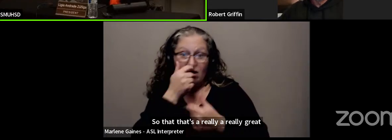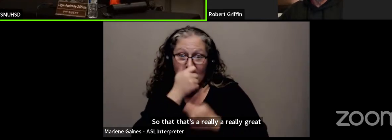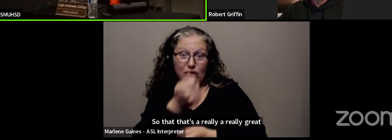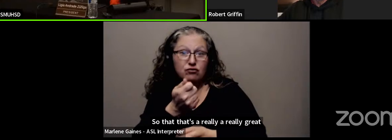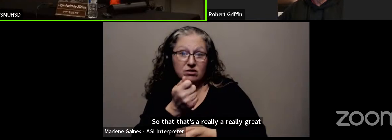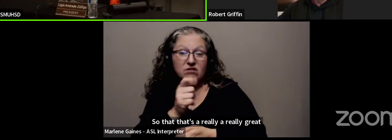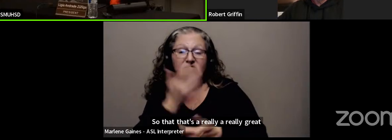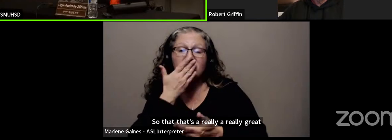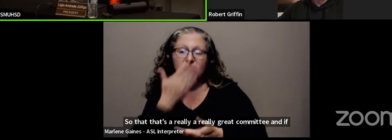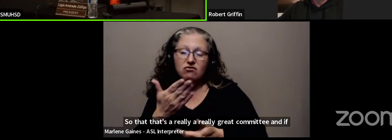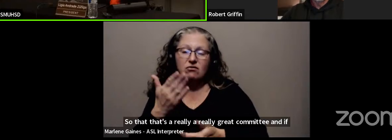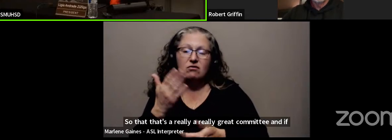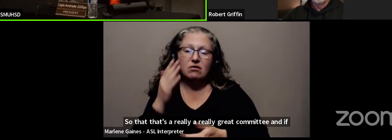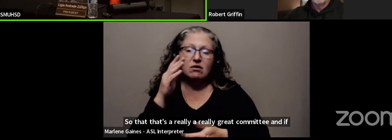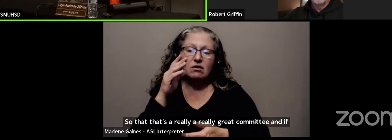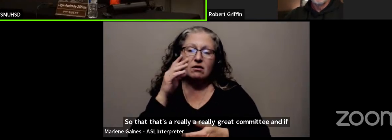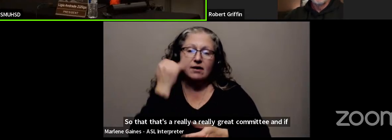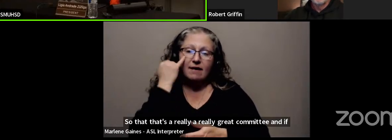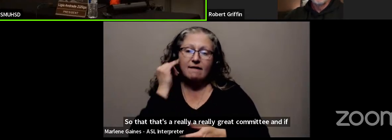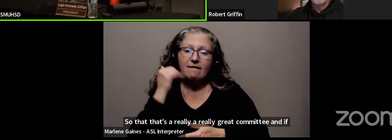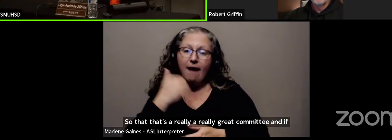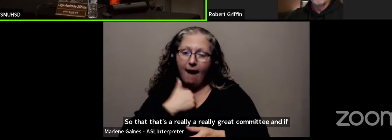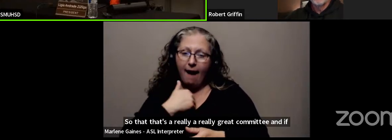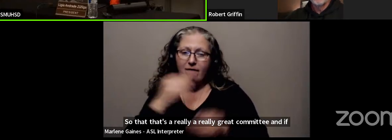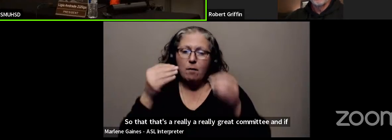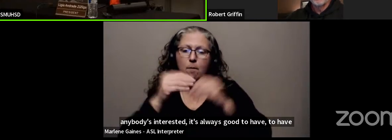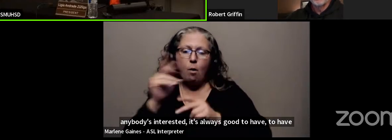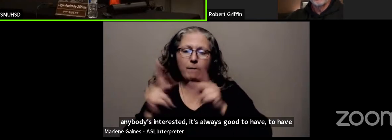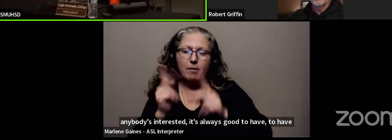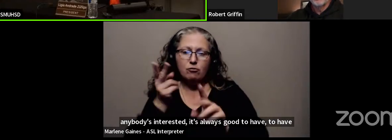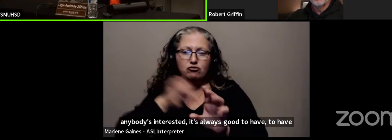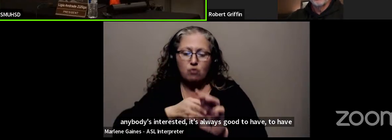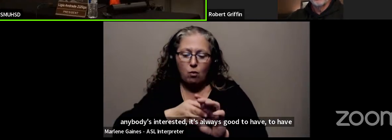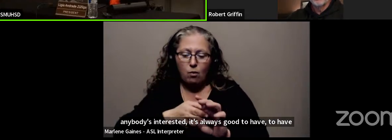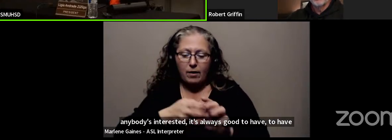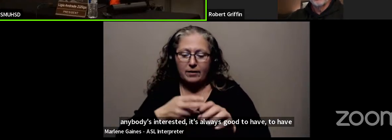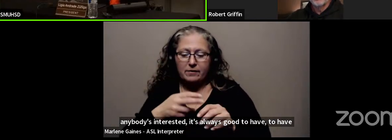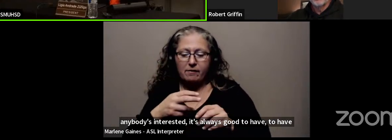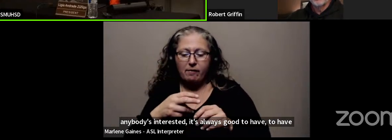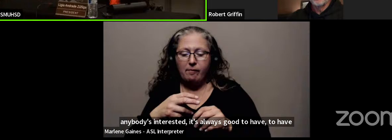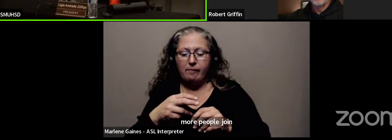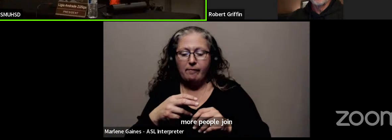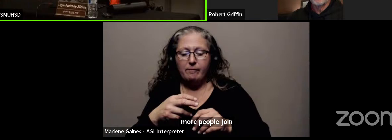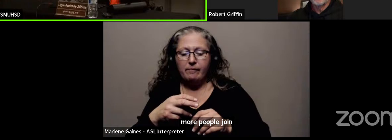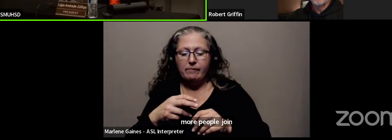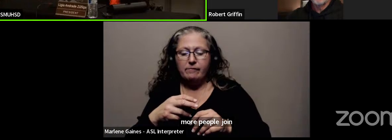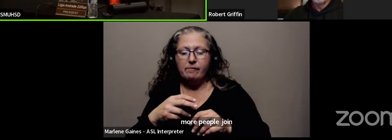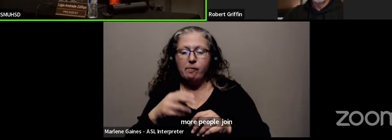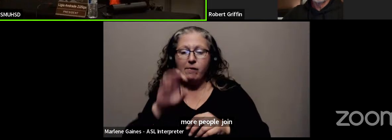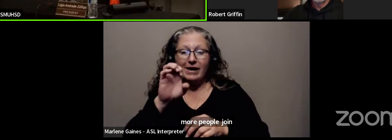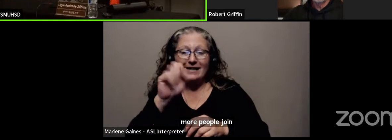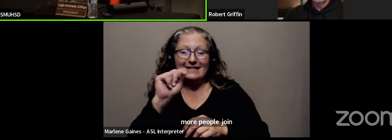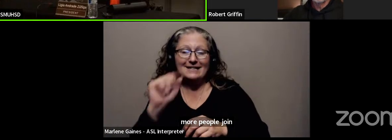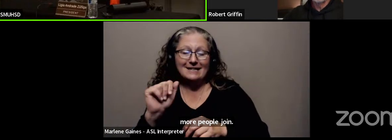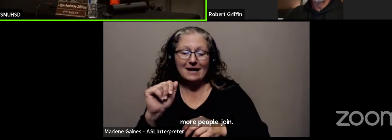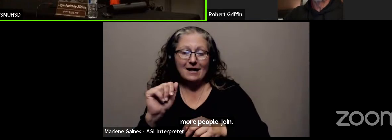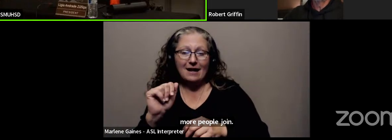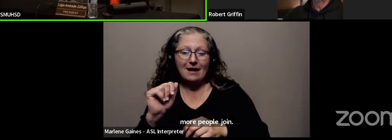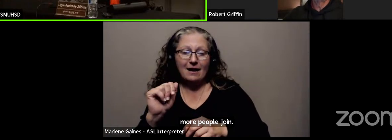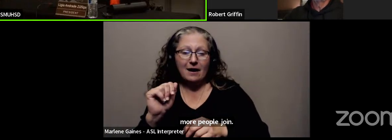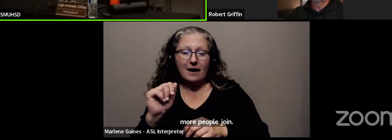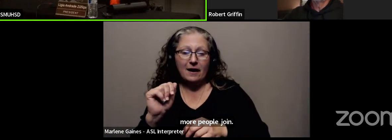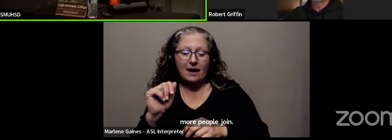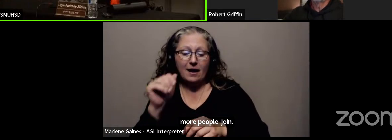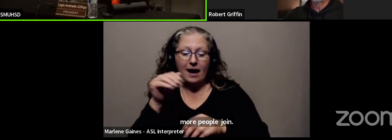it's always good to have more people join. Our ETA